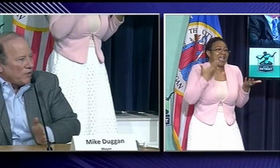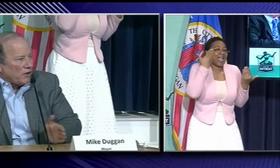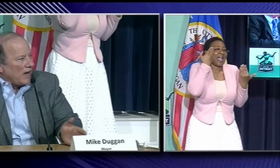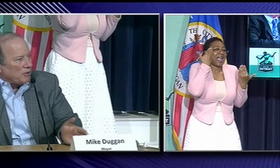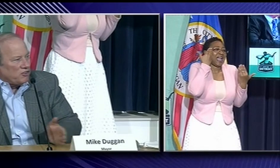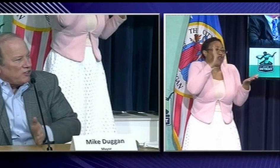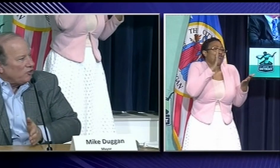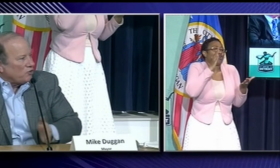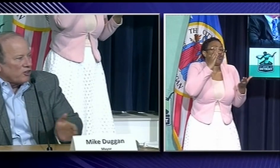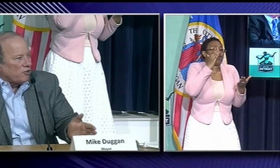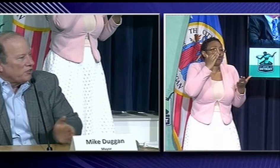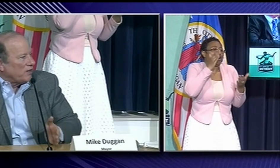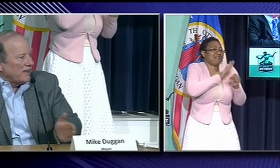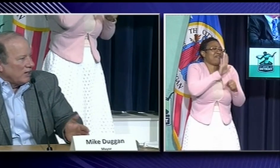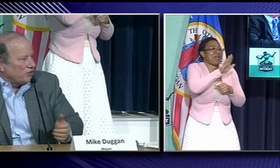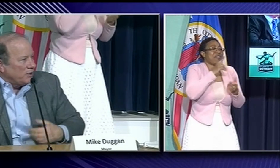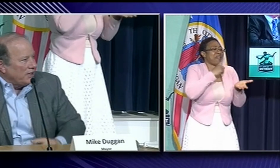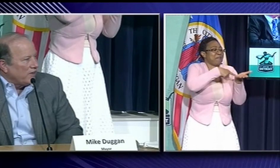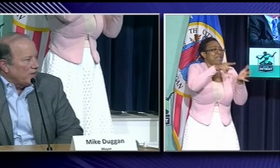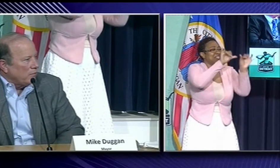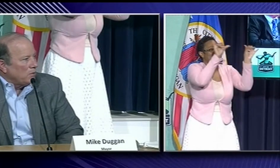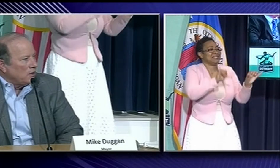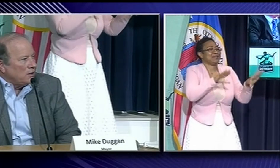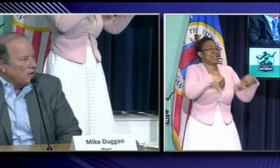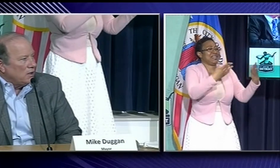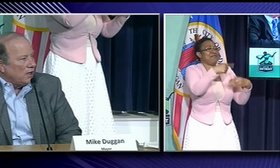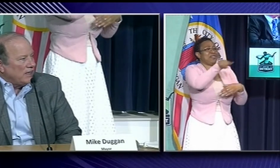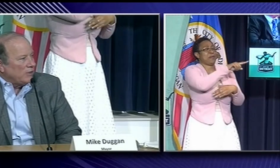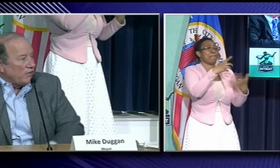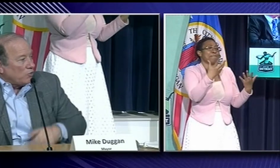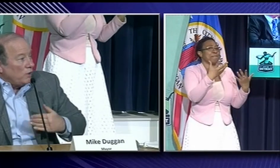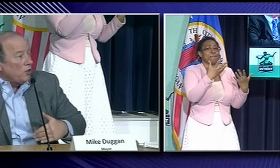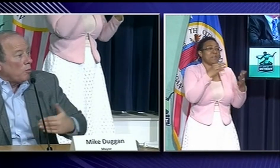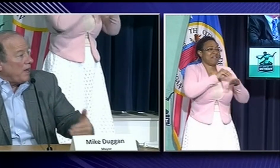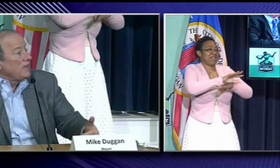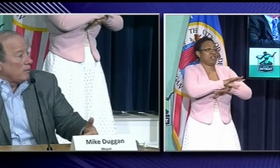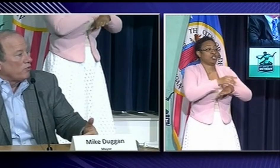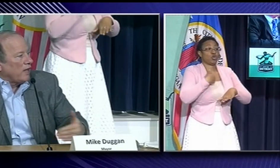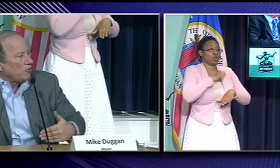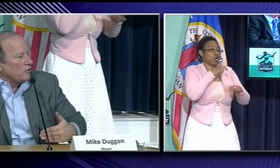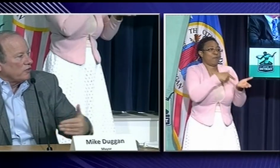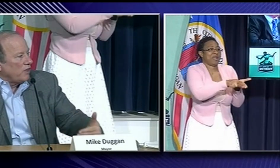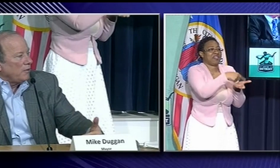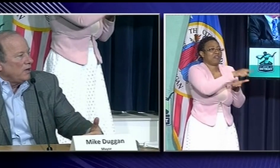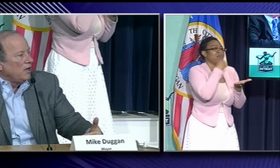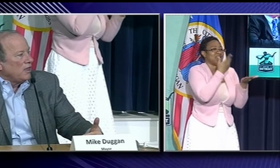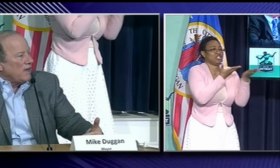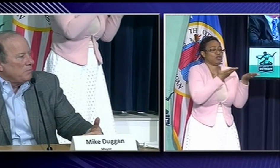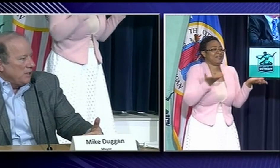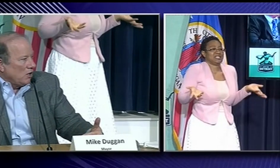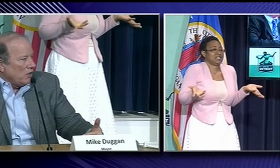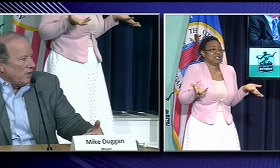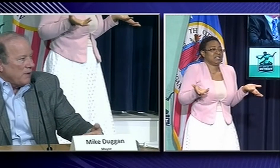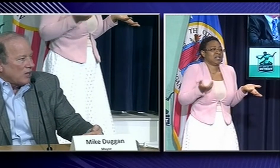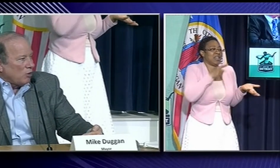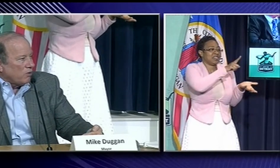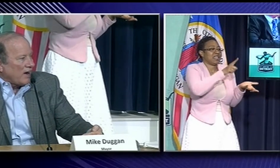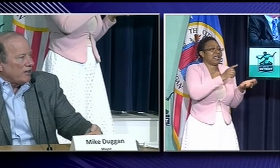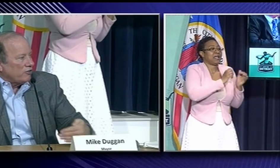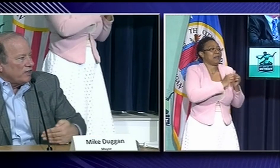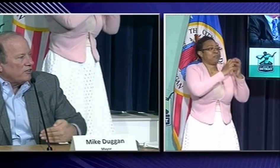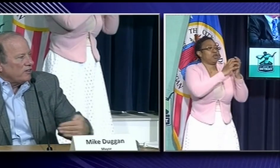about what their compensation structure is or anything else to be giving them advice. We don't pay them for that service. They bill the